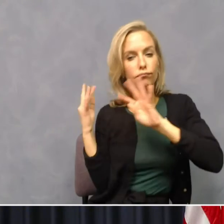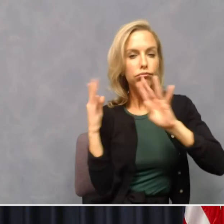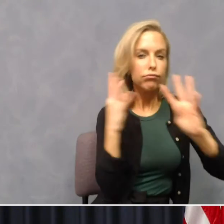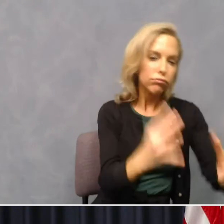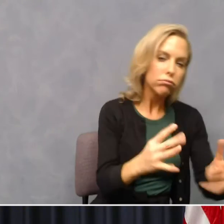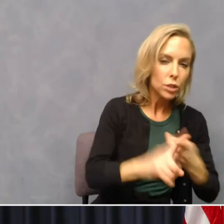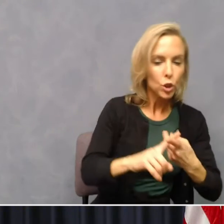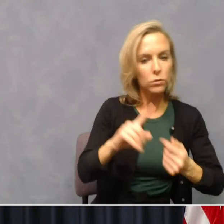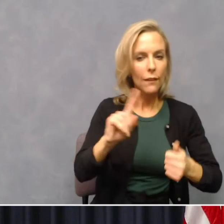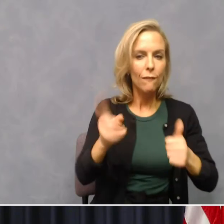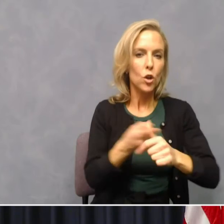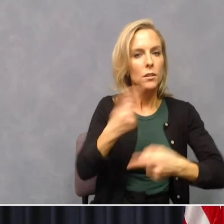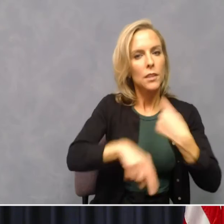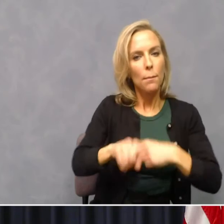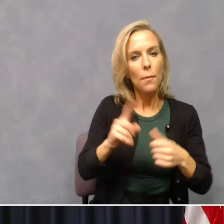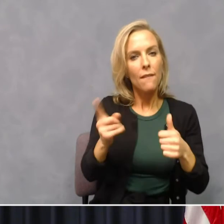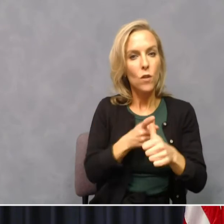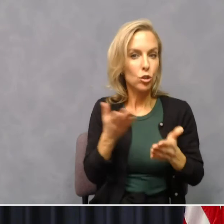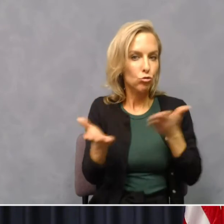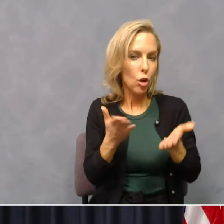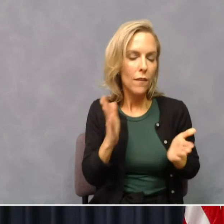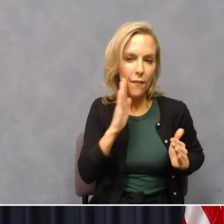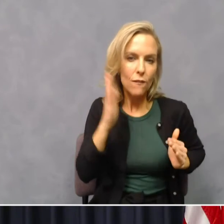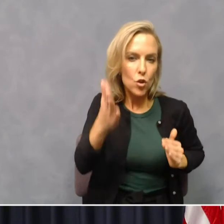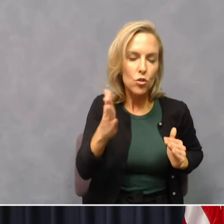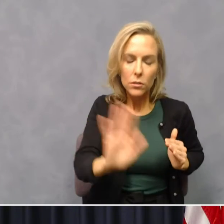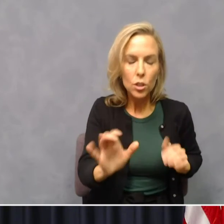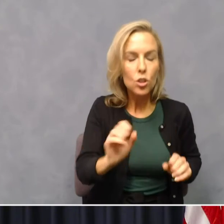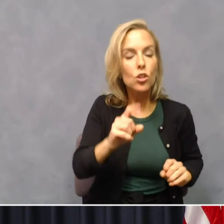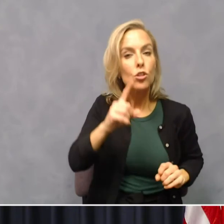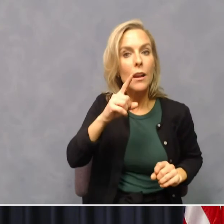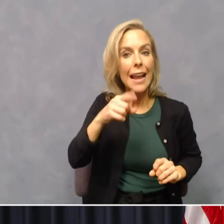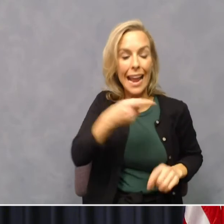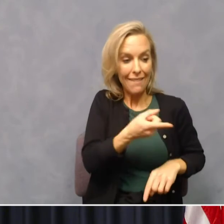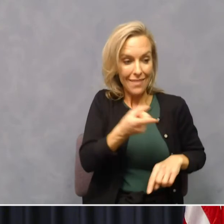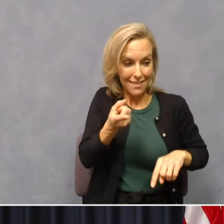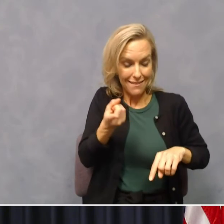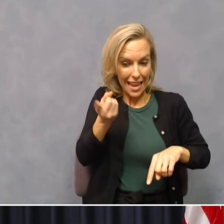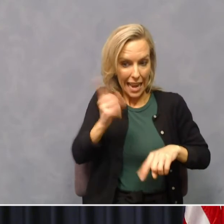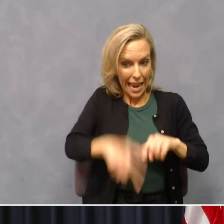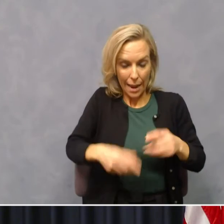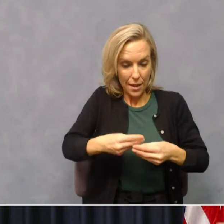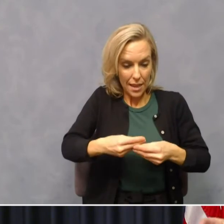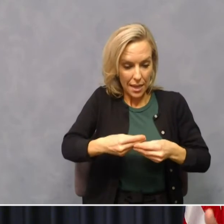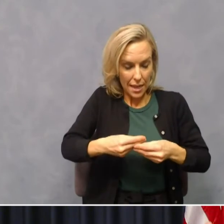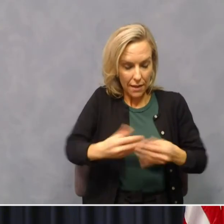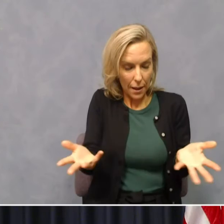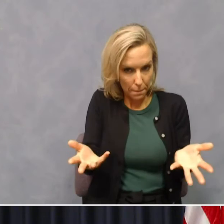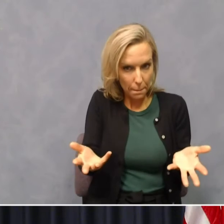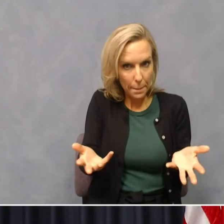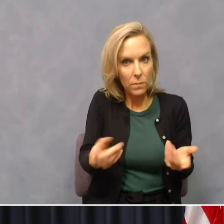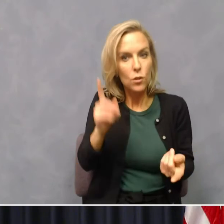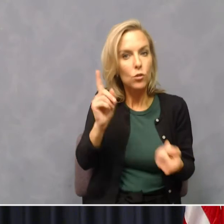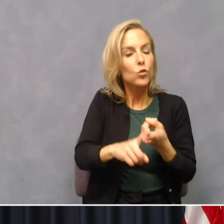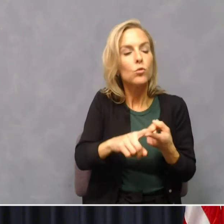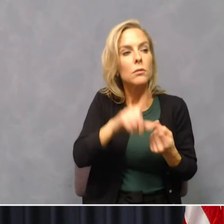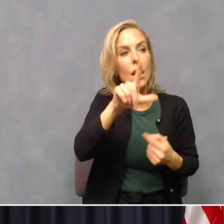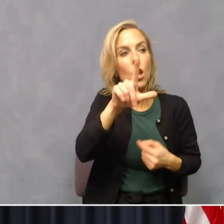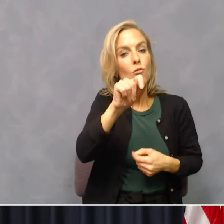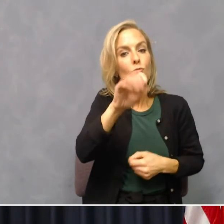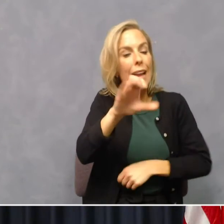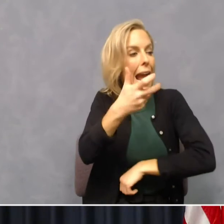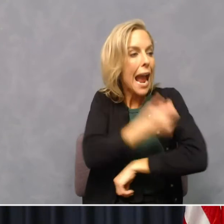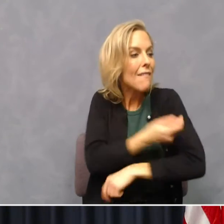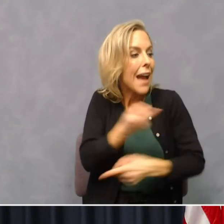first serve basis. In the future, if these cannot be given out to a long-term care facility, if this